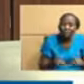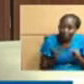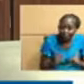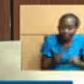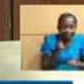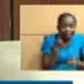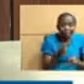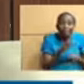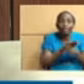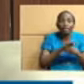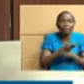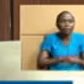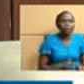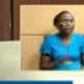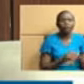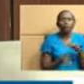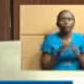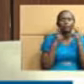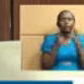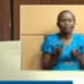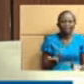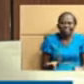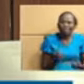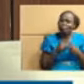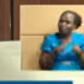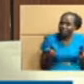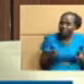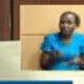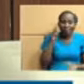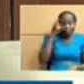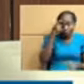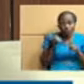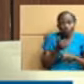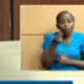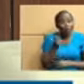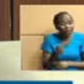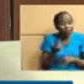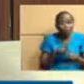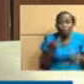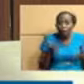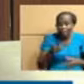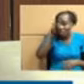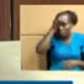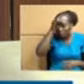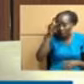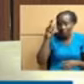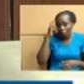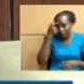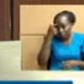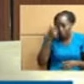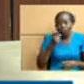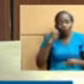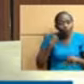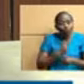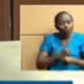at Kasese as if they have never seen it, and yet government got money from the Egyptian government to do a